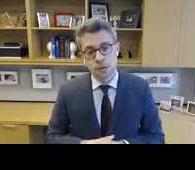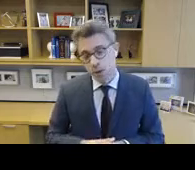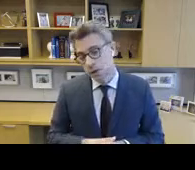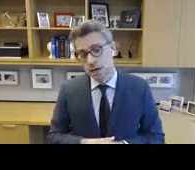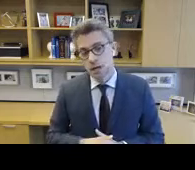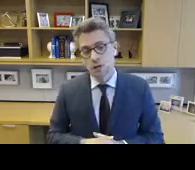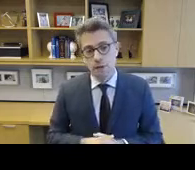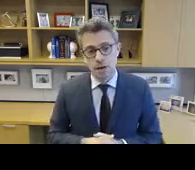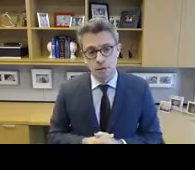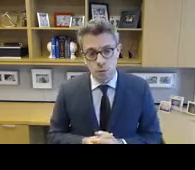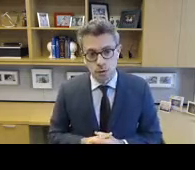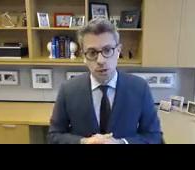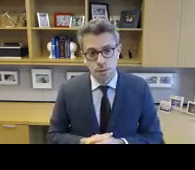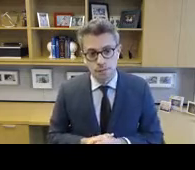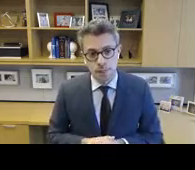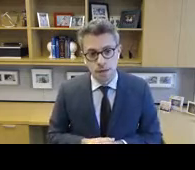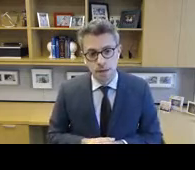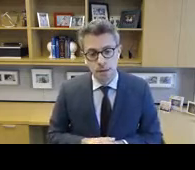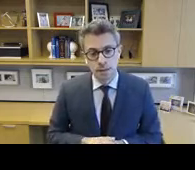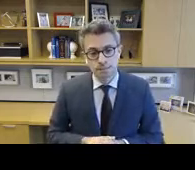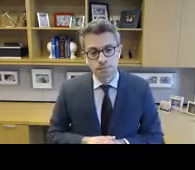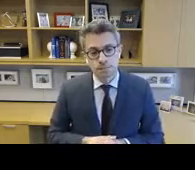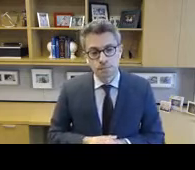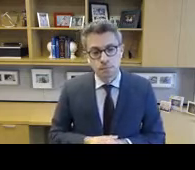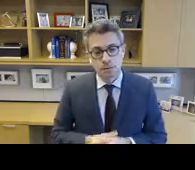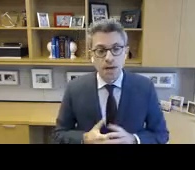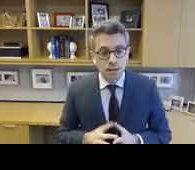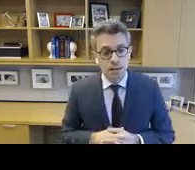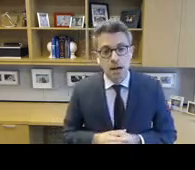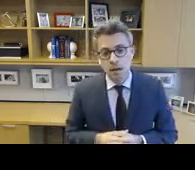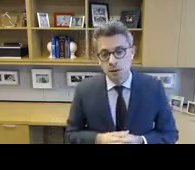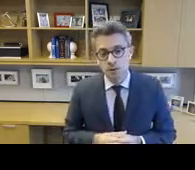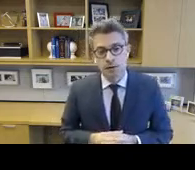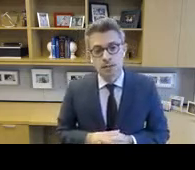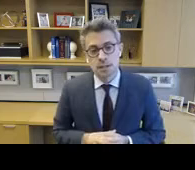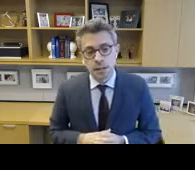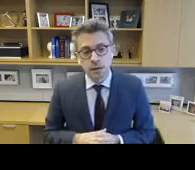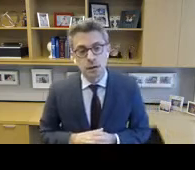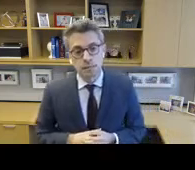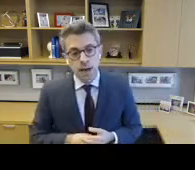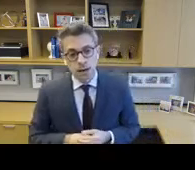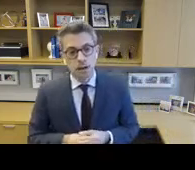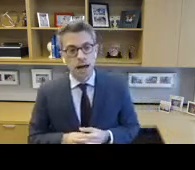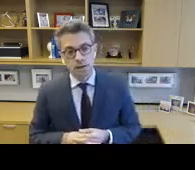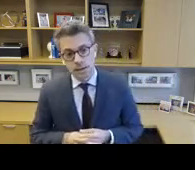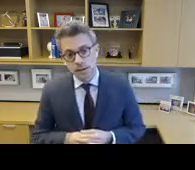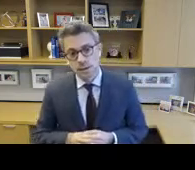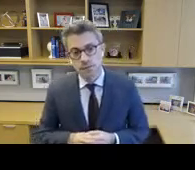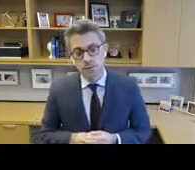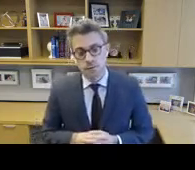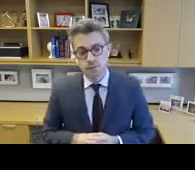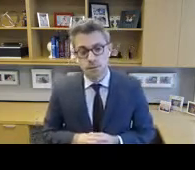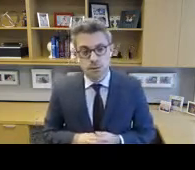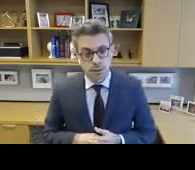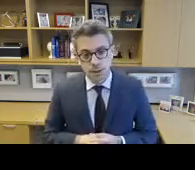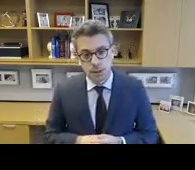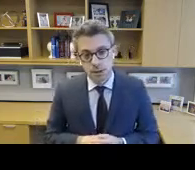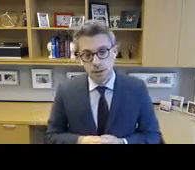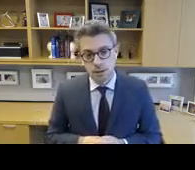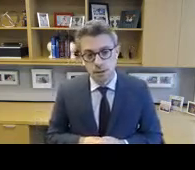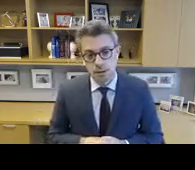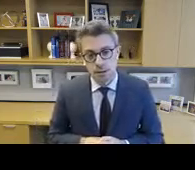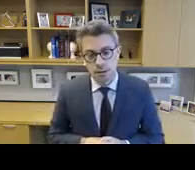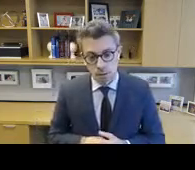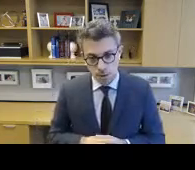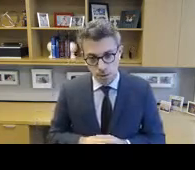supports a special education parents workshop. $1,000 provides legal and medical advocacy for seriously